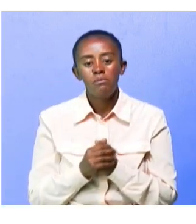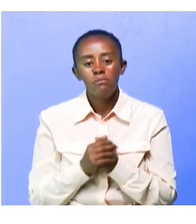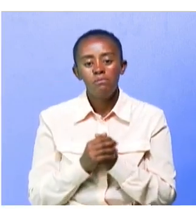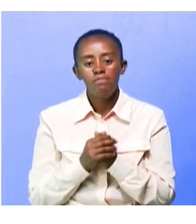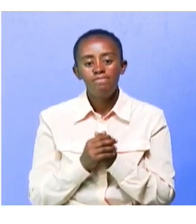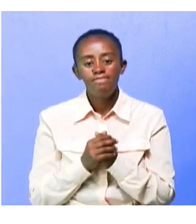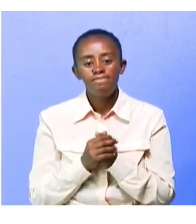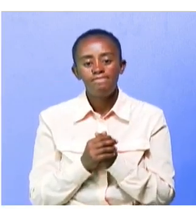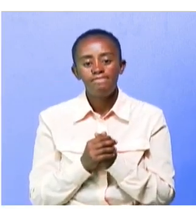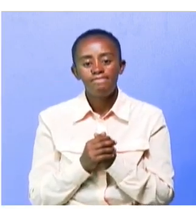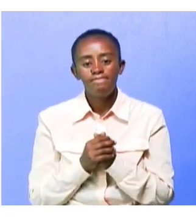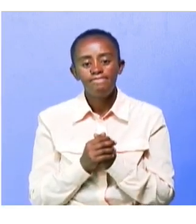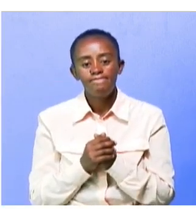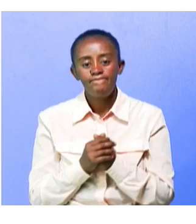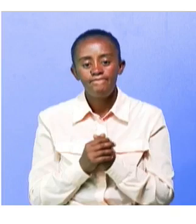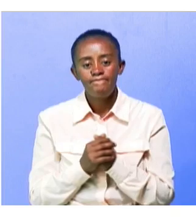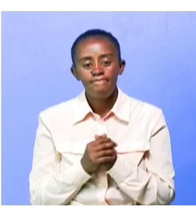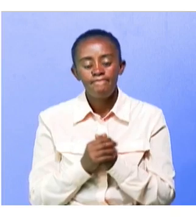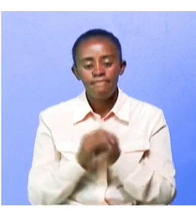inequality